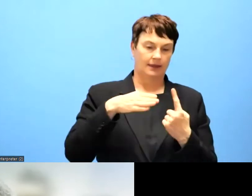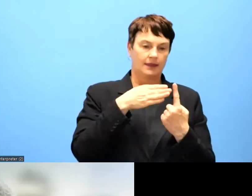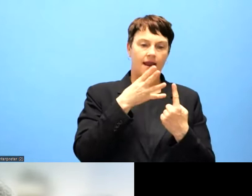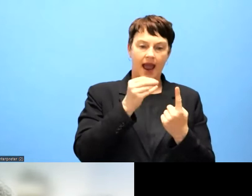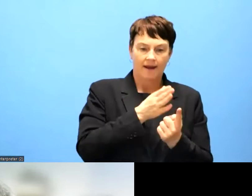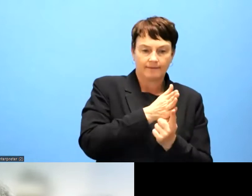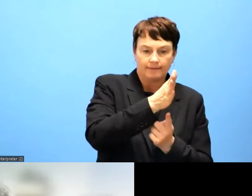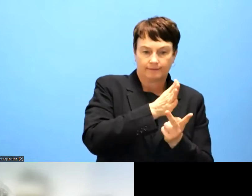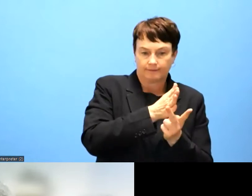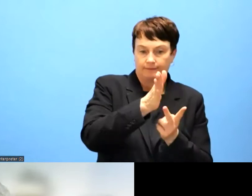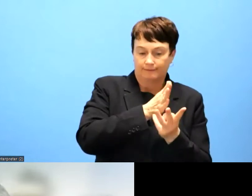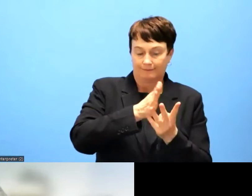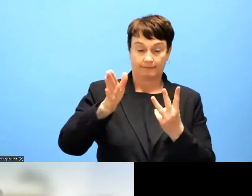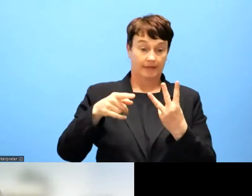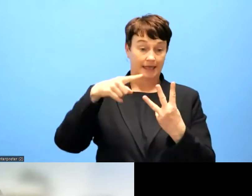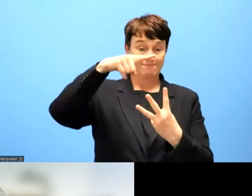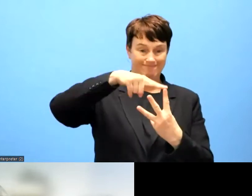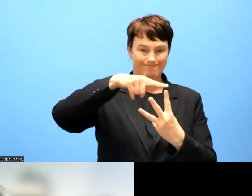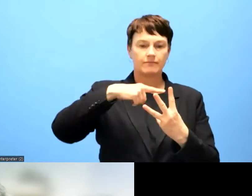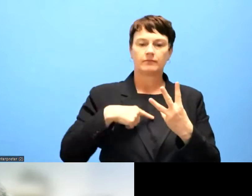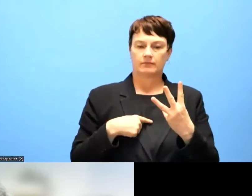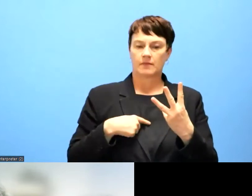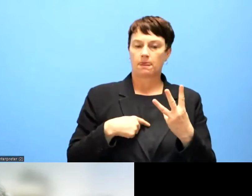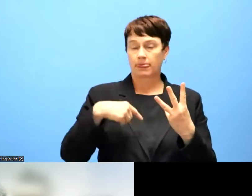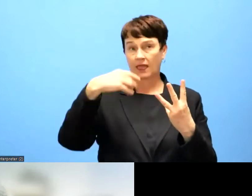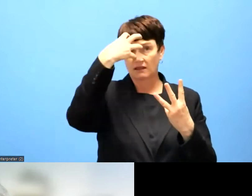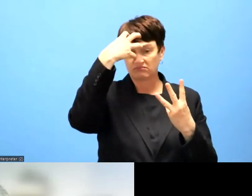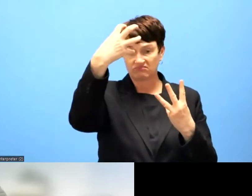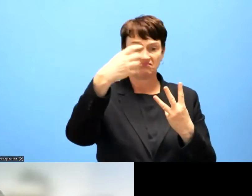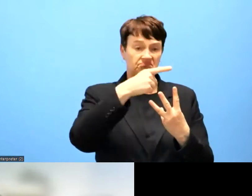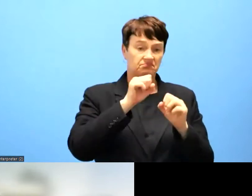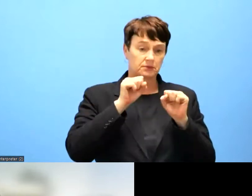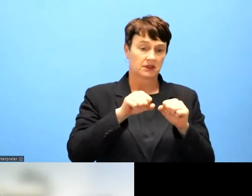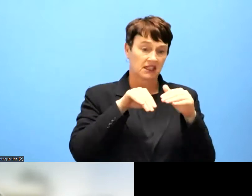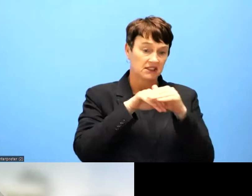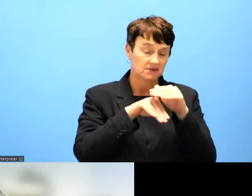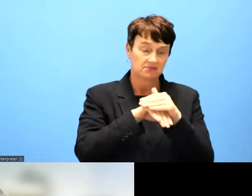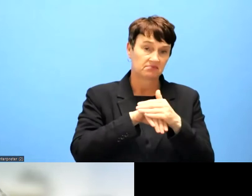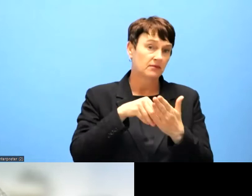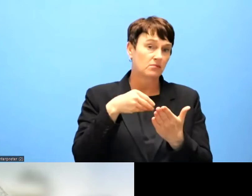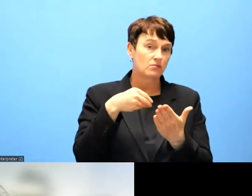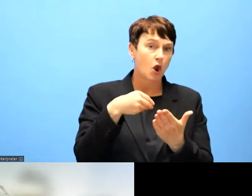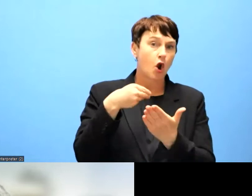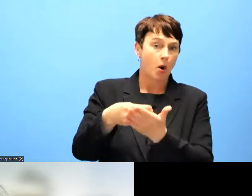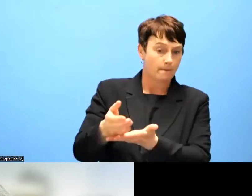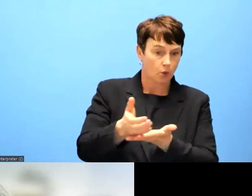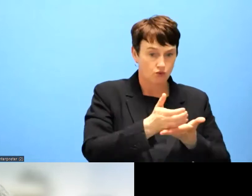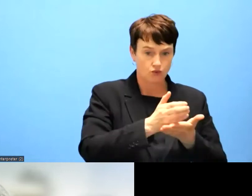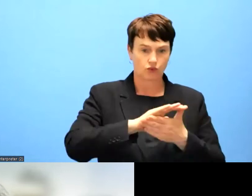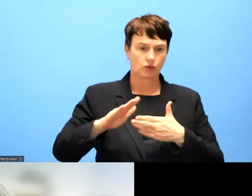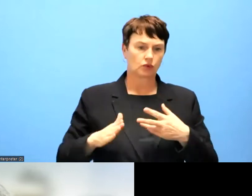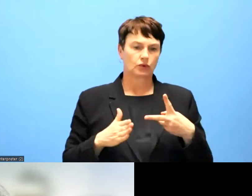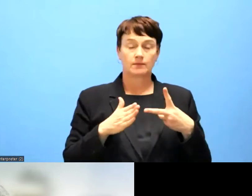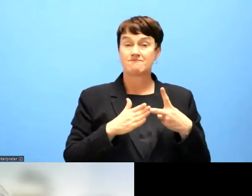Web Accessibility Directive, and it will be used for the European Accessibility Act. That means we have one